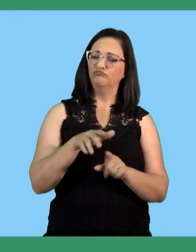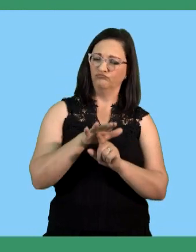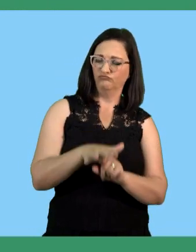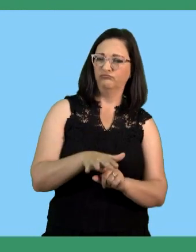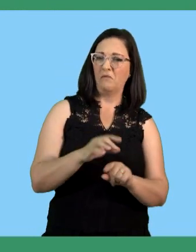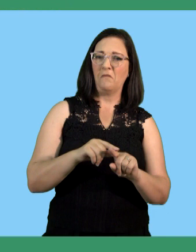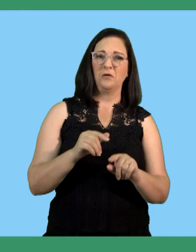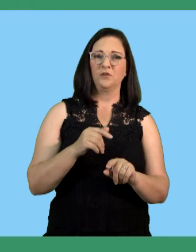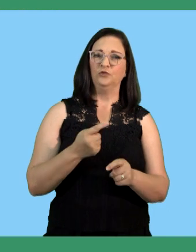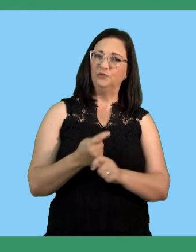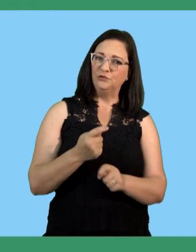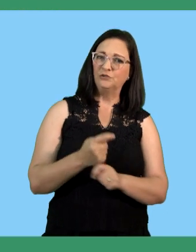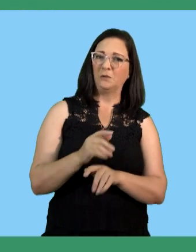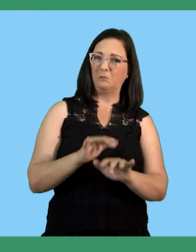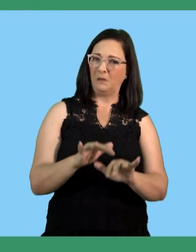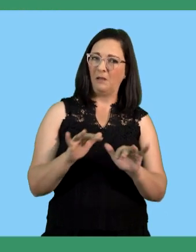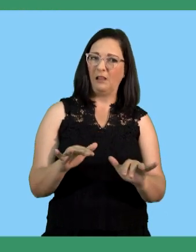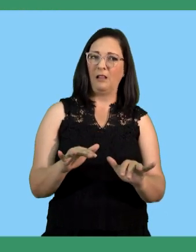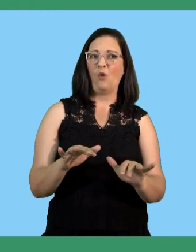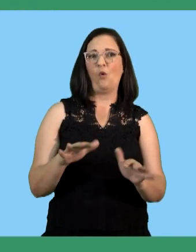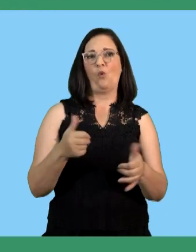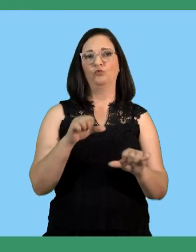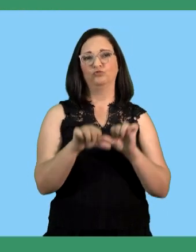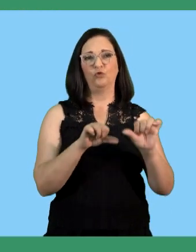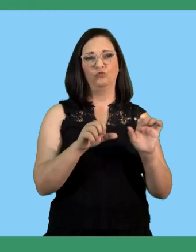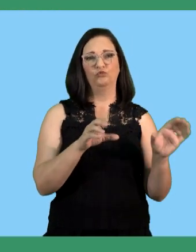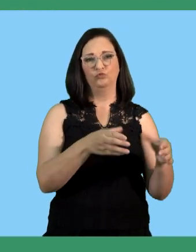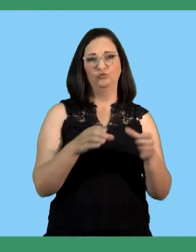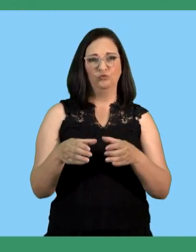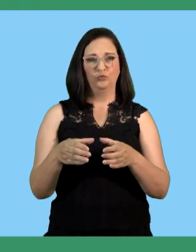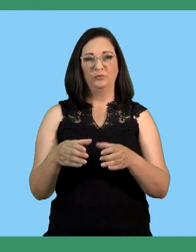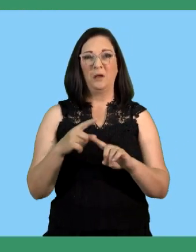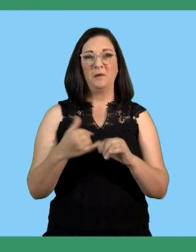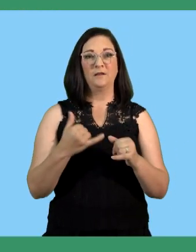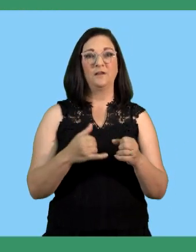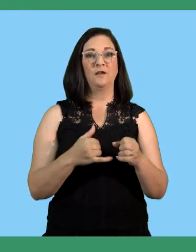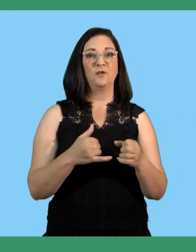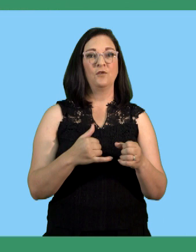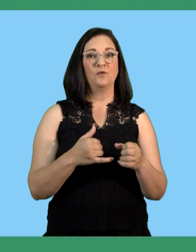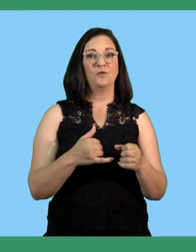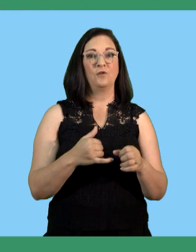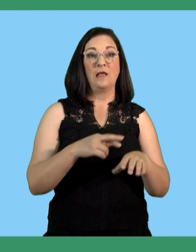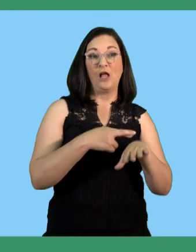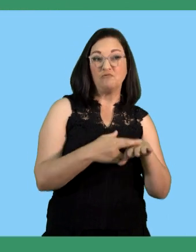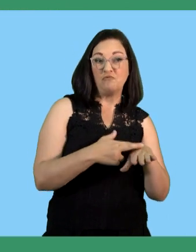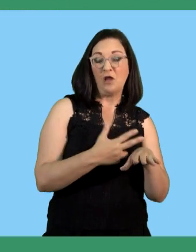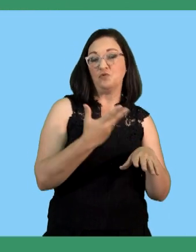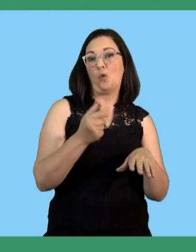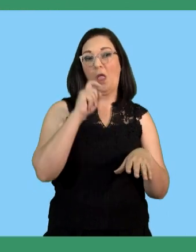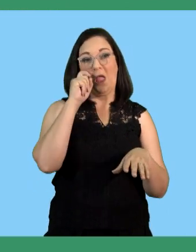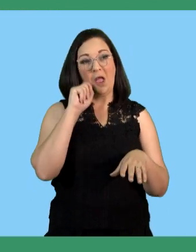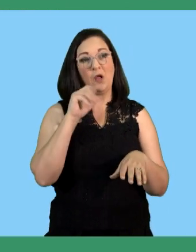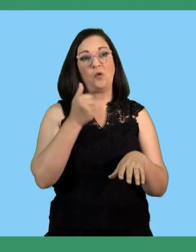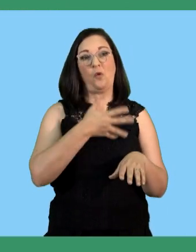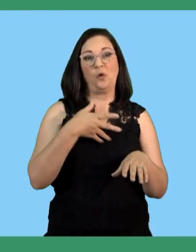or differential treatment of people or social groups based on the grounds of race or